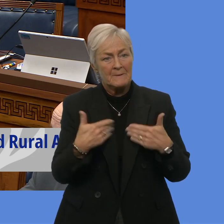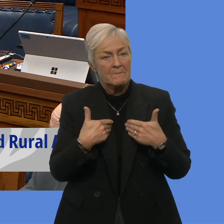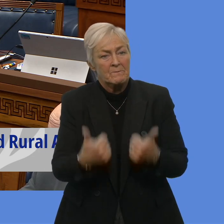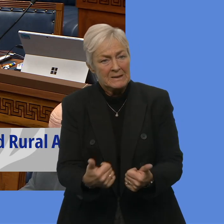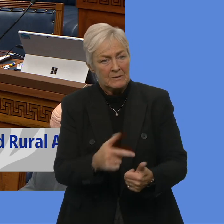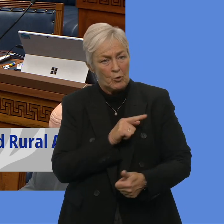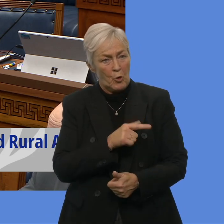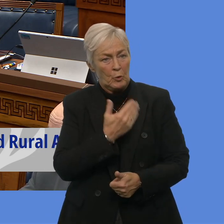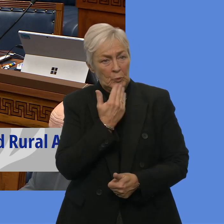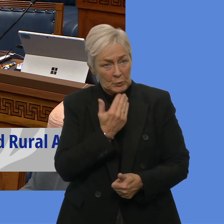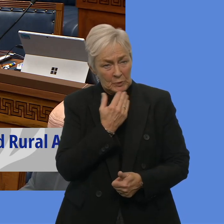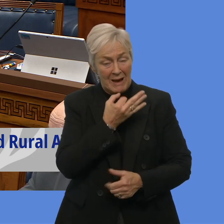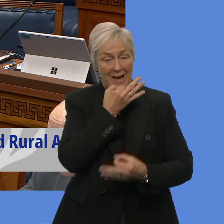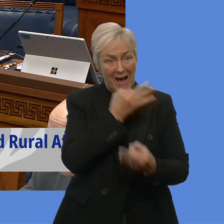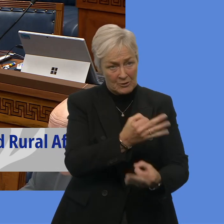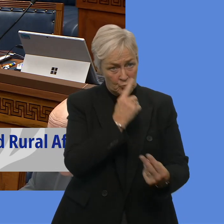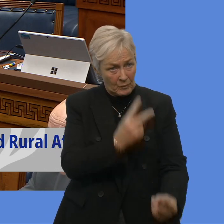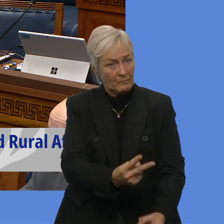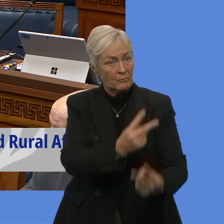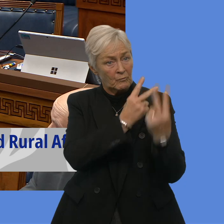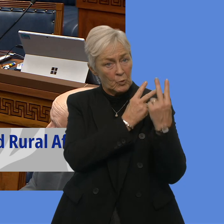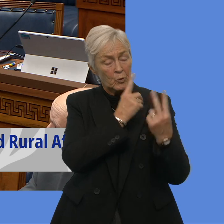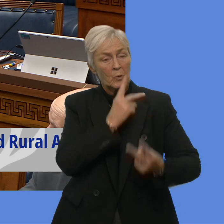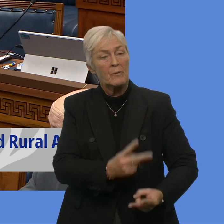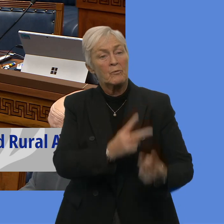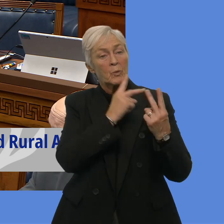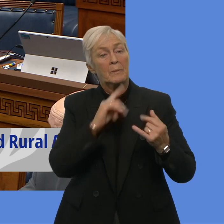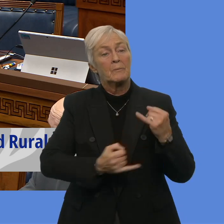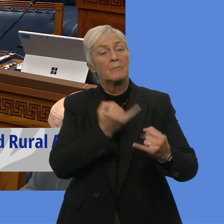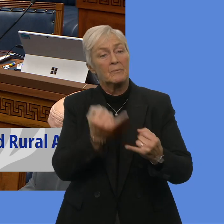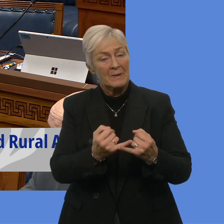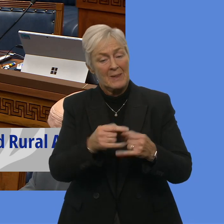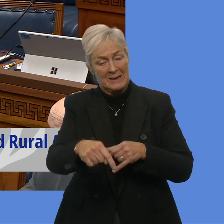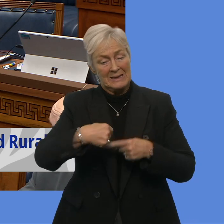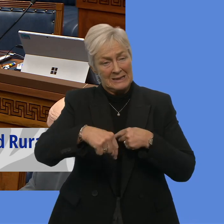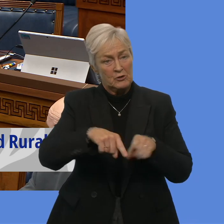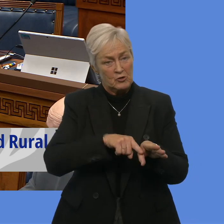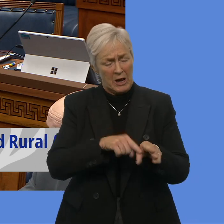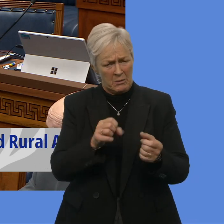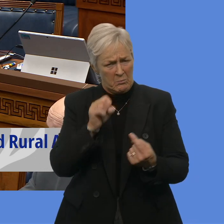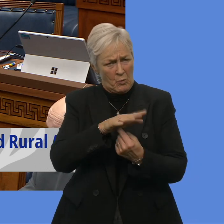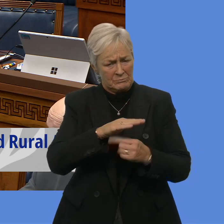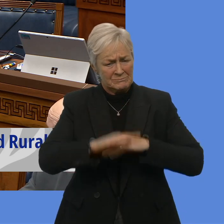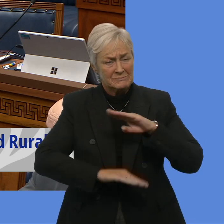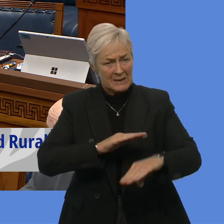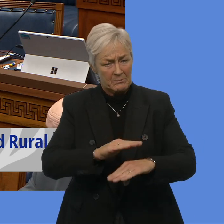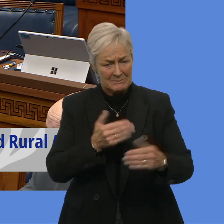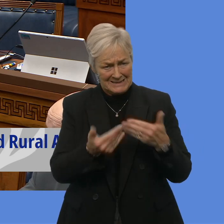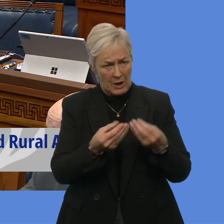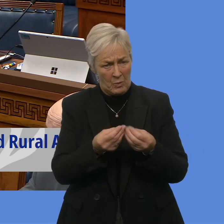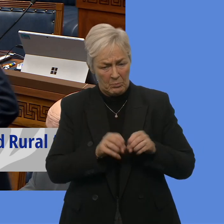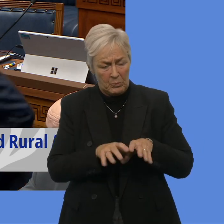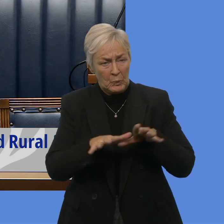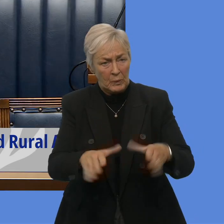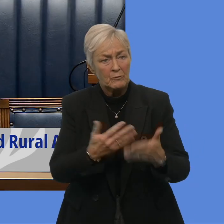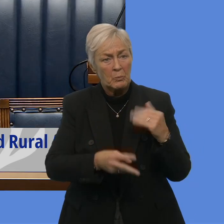on that. I've asked officials to review that, and that review will be concluded by the end of the year. And I think that's an important step towards dealing with these issues in terms of pollution from NI